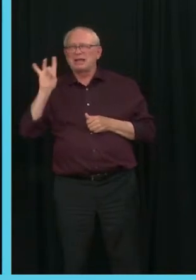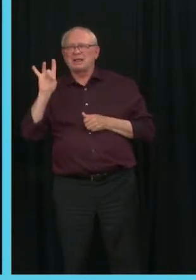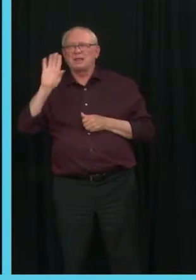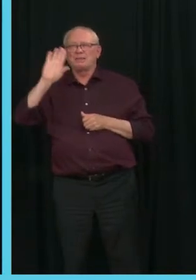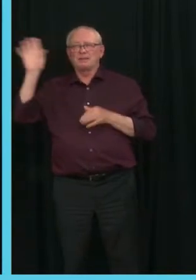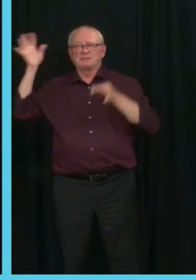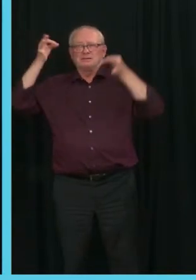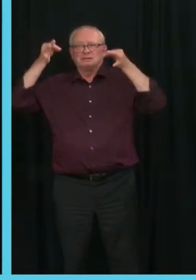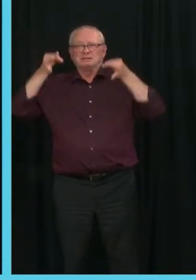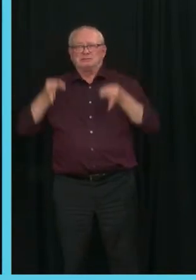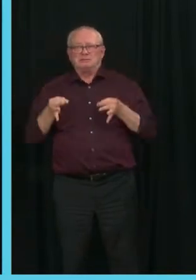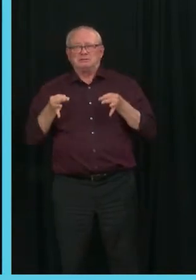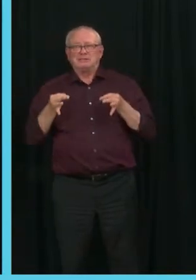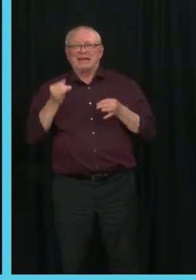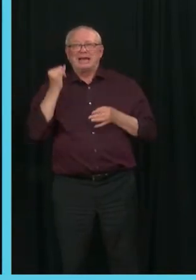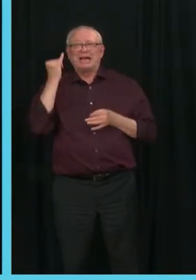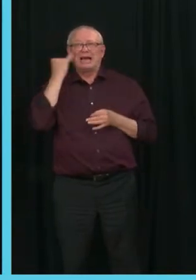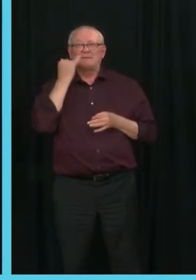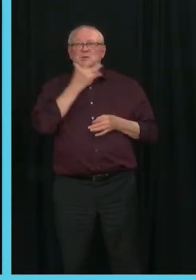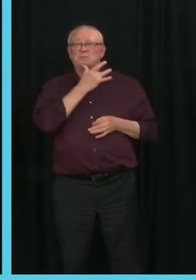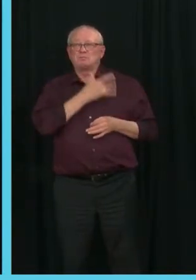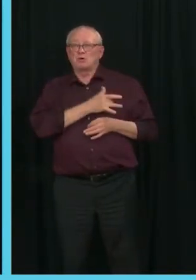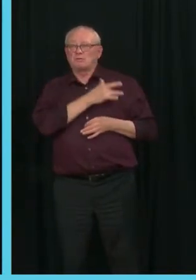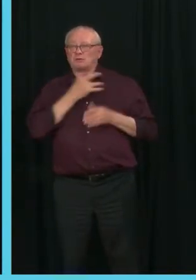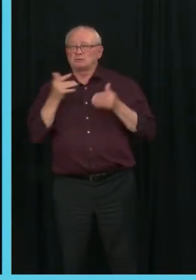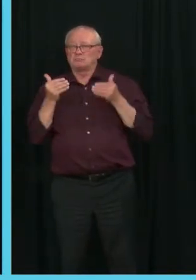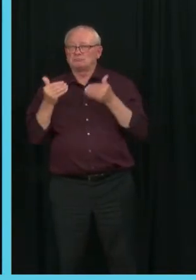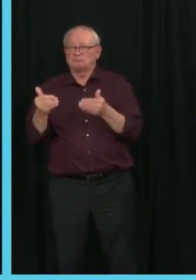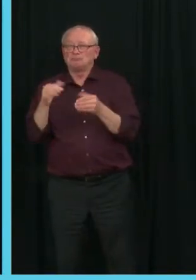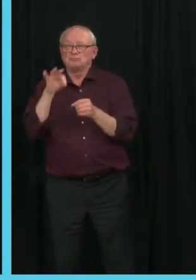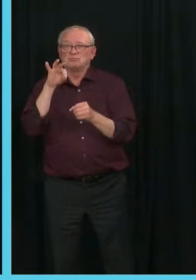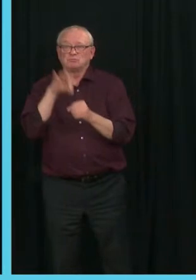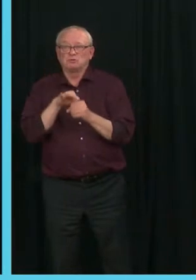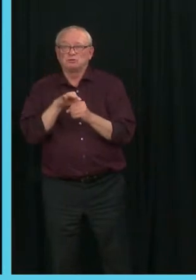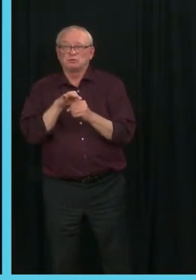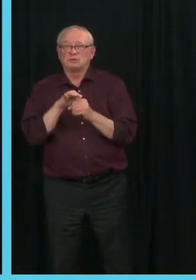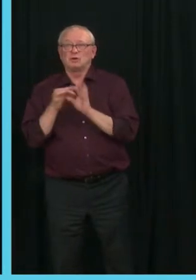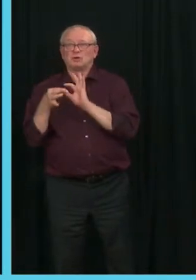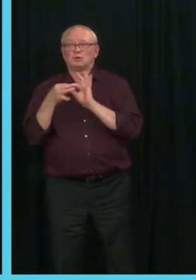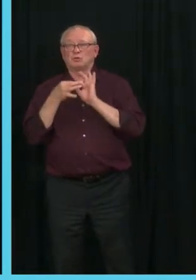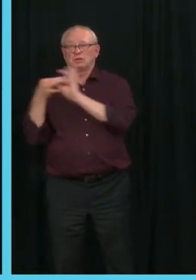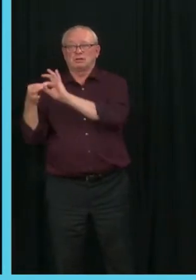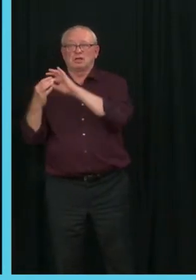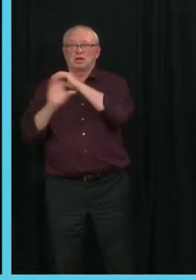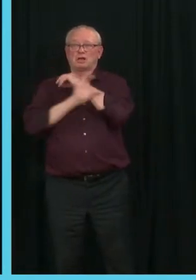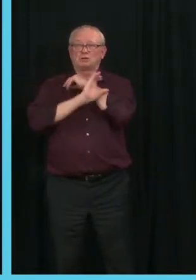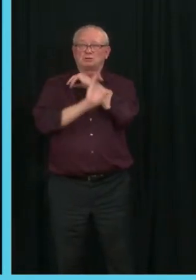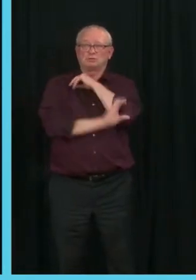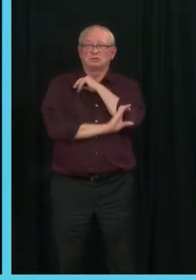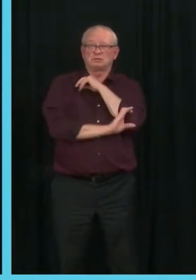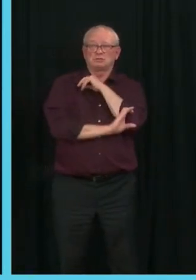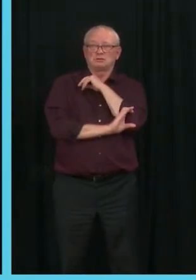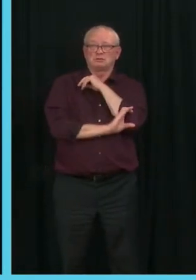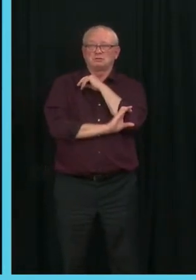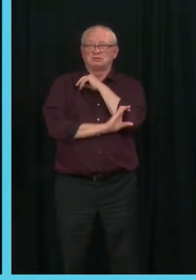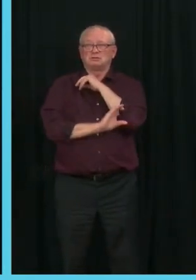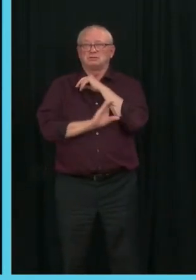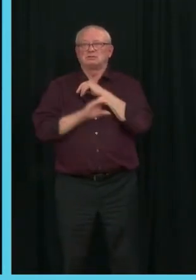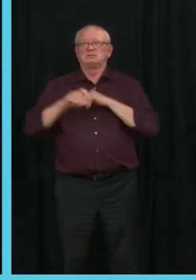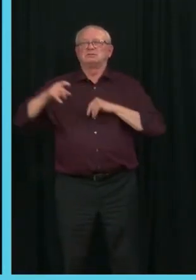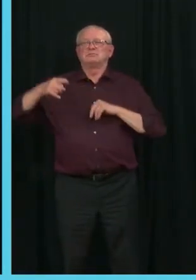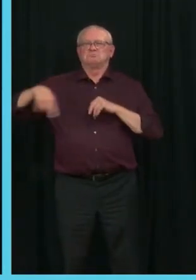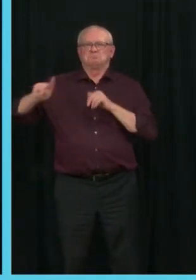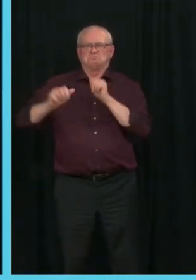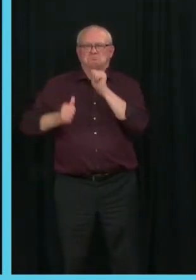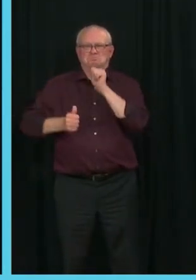if a province holds a referendum on a proposed constitutional amendment with a clear question, and if a clear majority votes in favor, then the federal